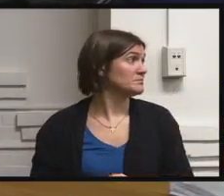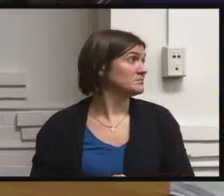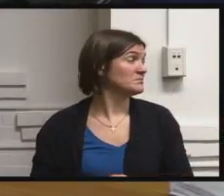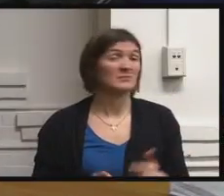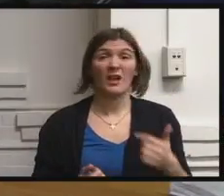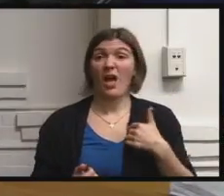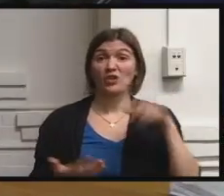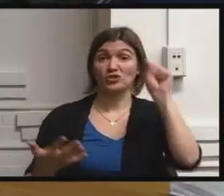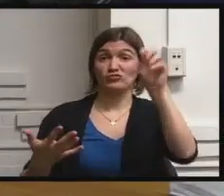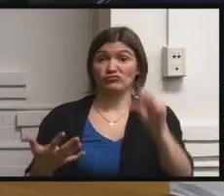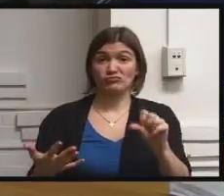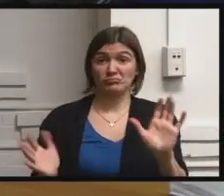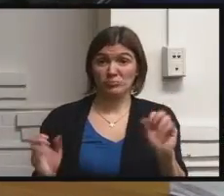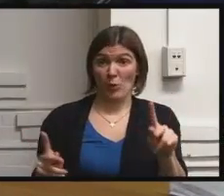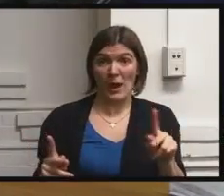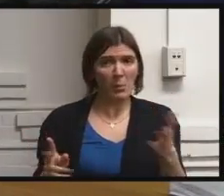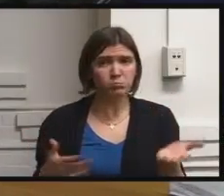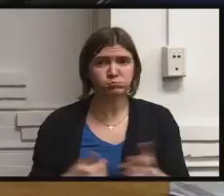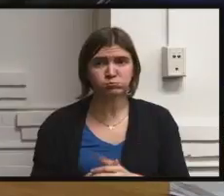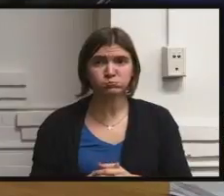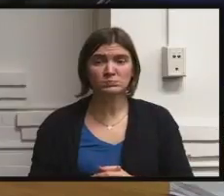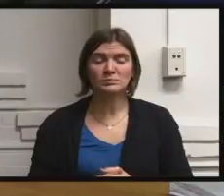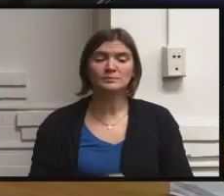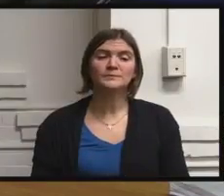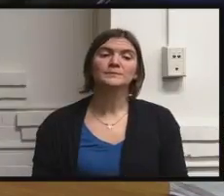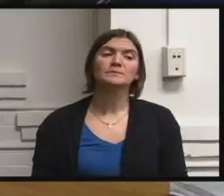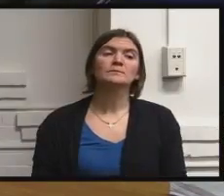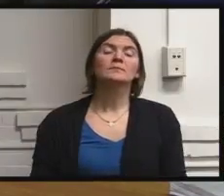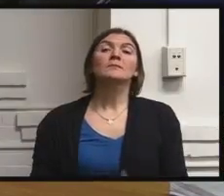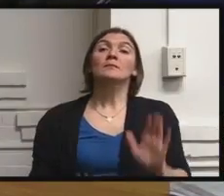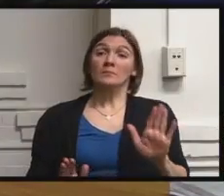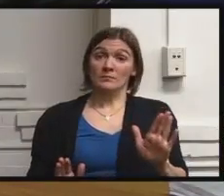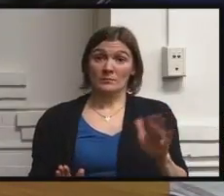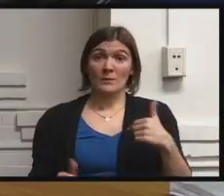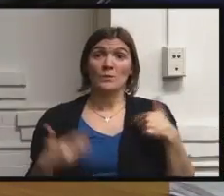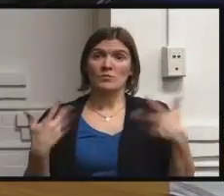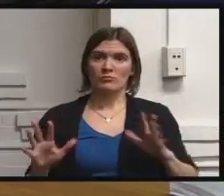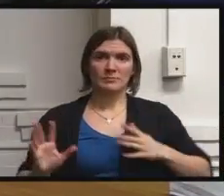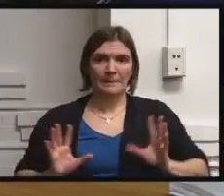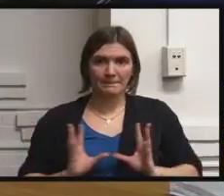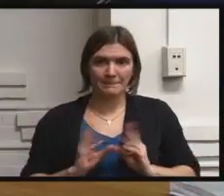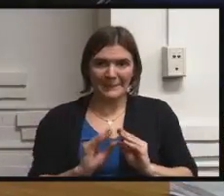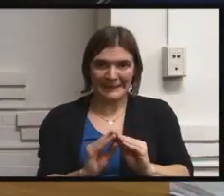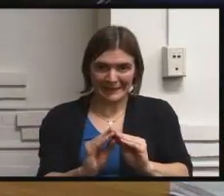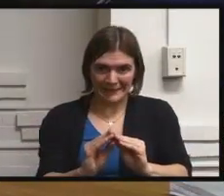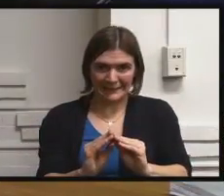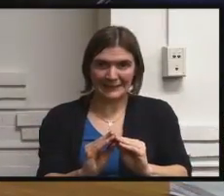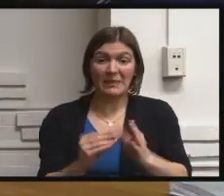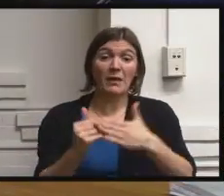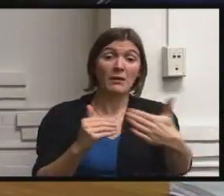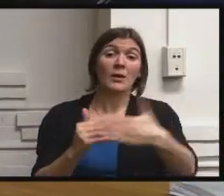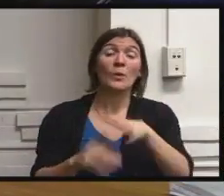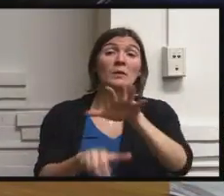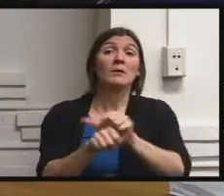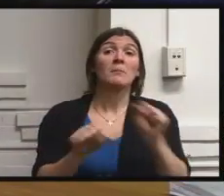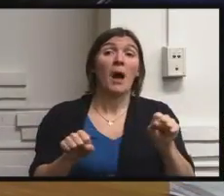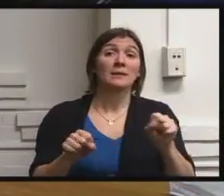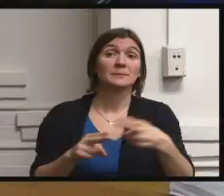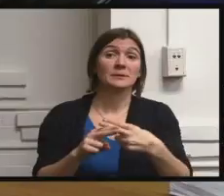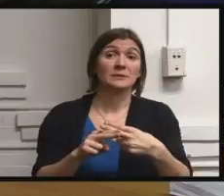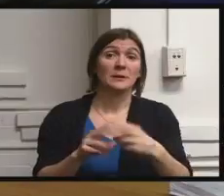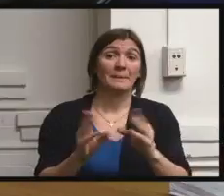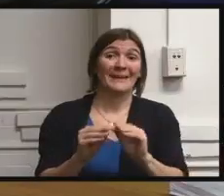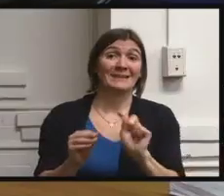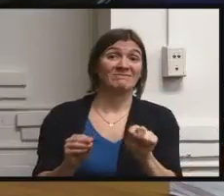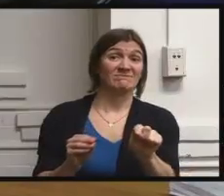take the lead on that one, for starters. We have a number of meetings that have been tentatively scheduled